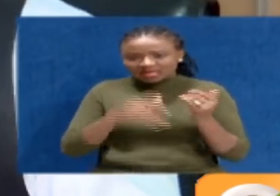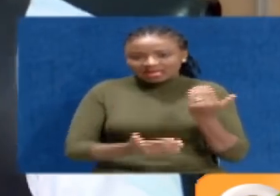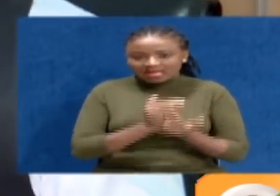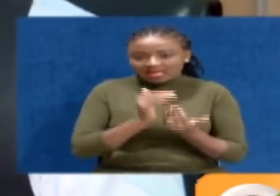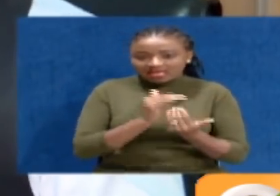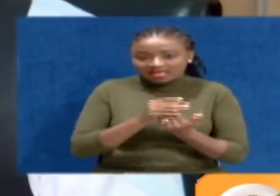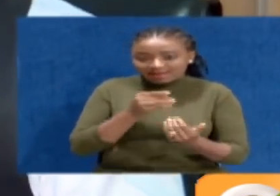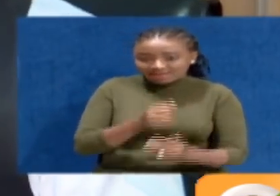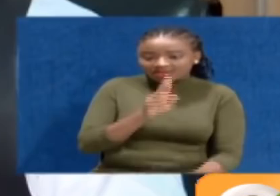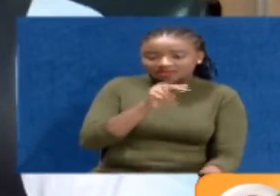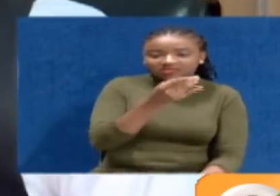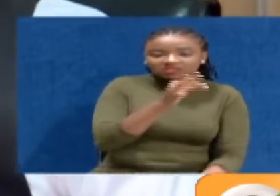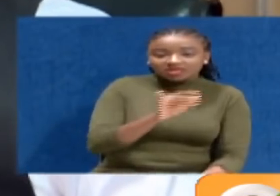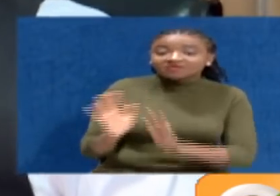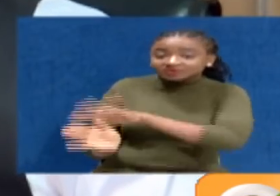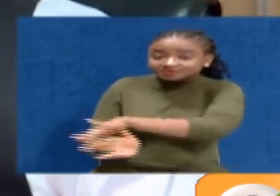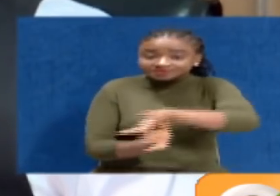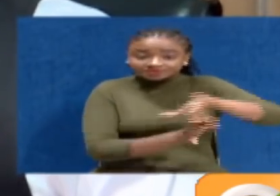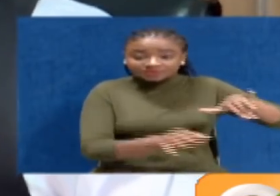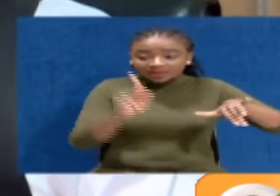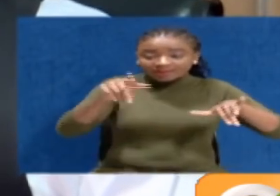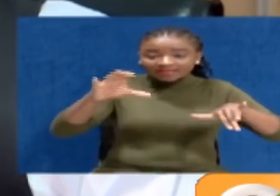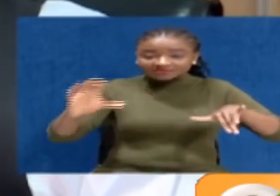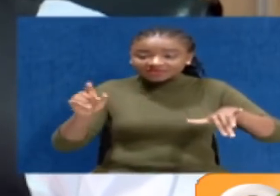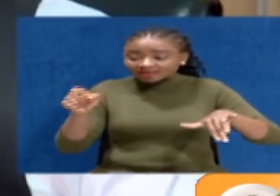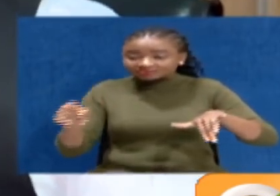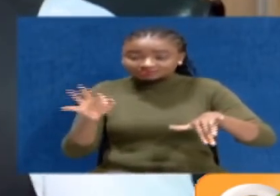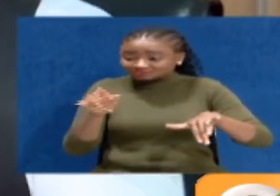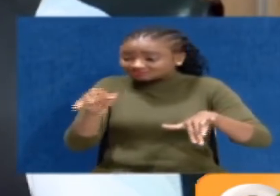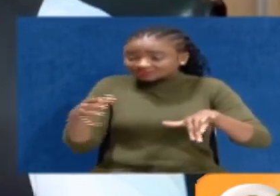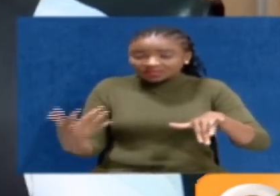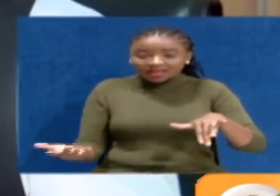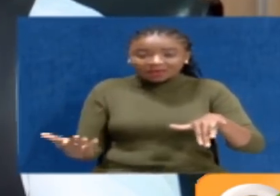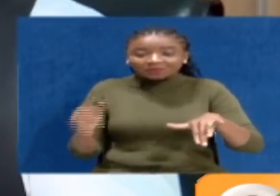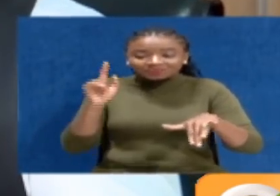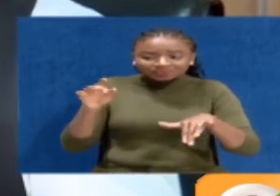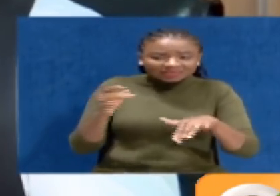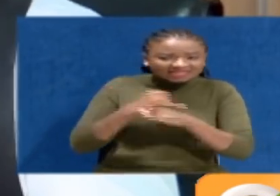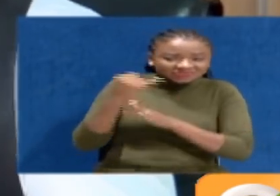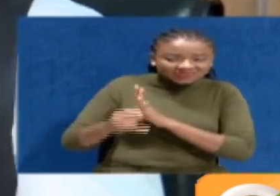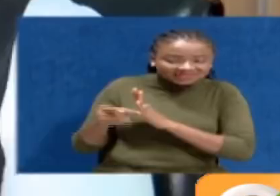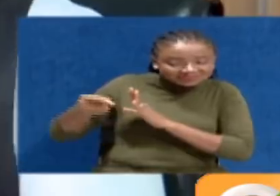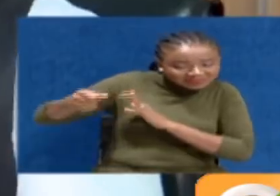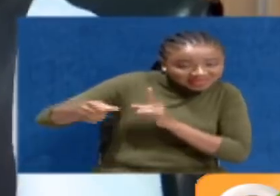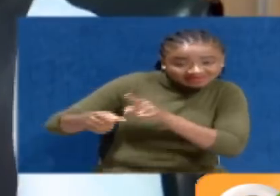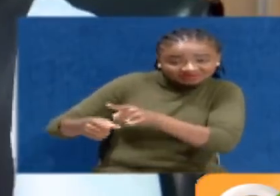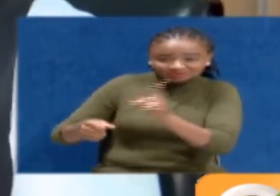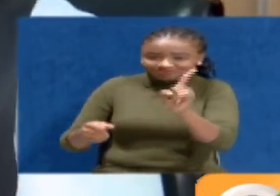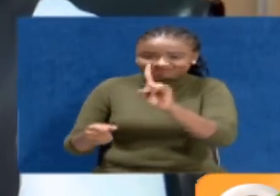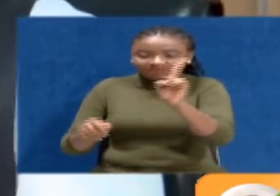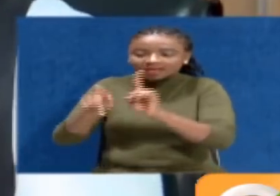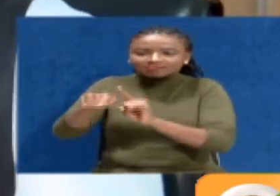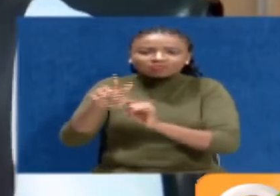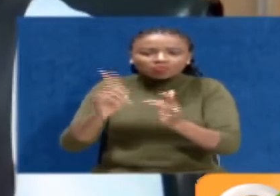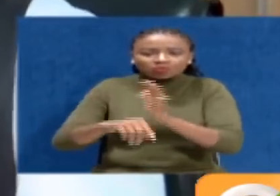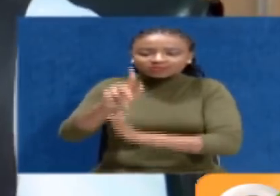Now, going towards palliative care, now, because of the nature of also that treatment, in terms of insurance, it is not, like